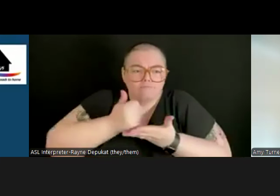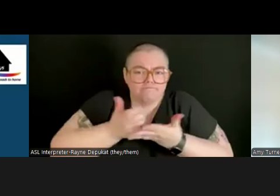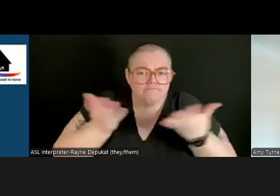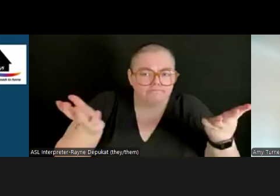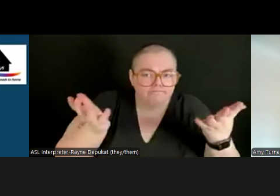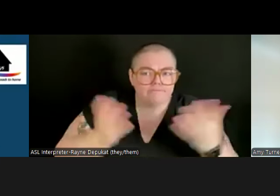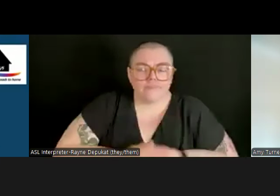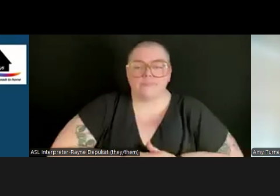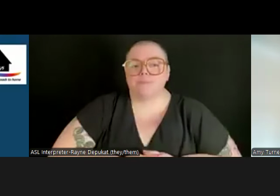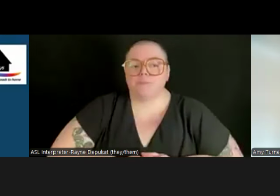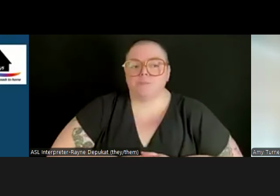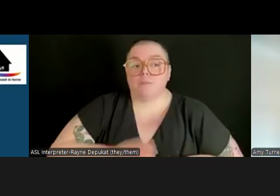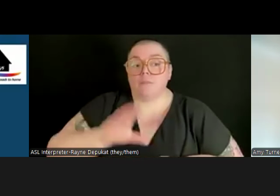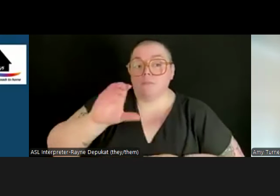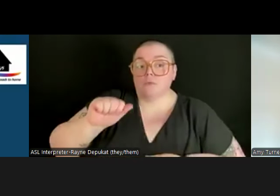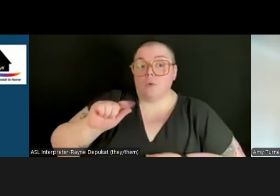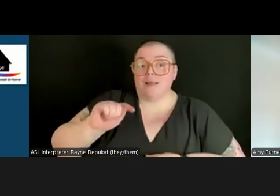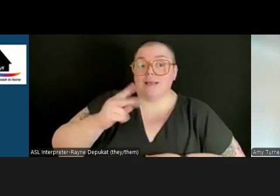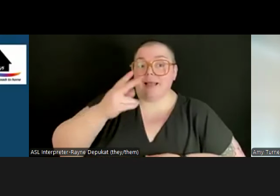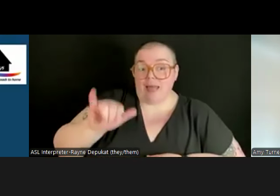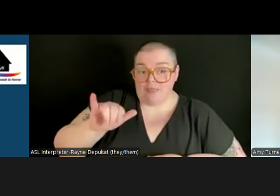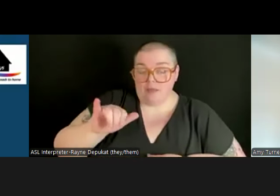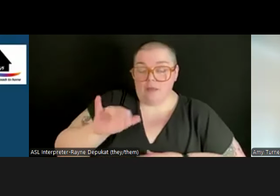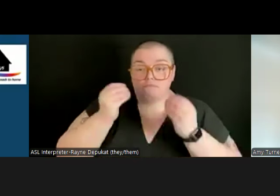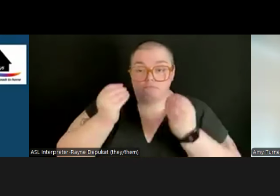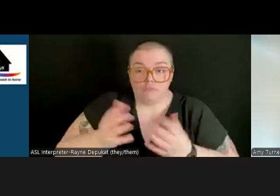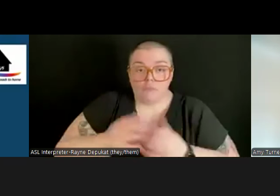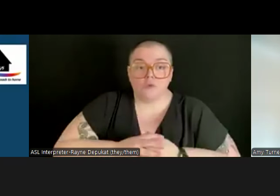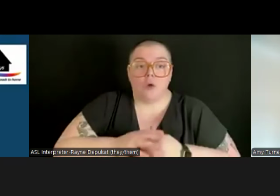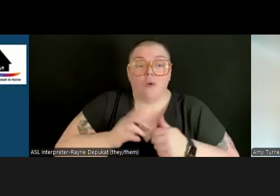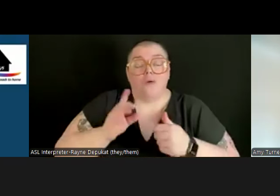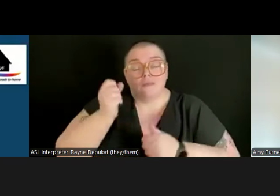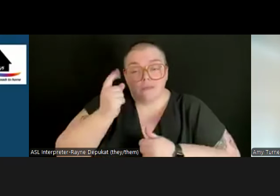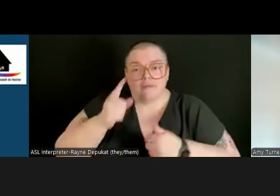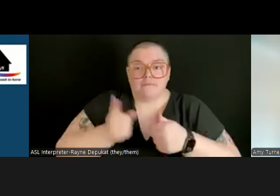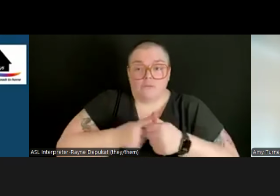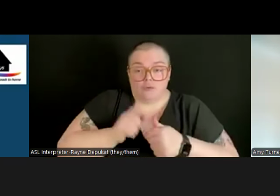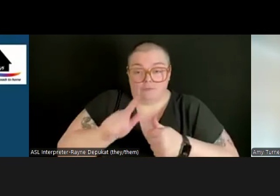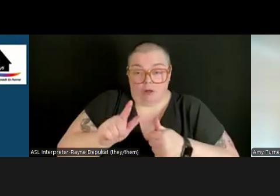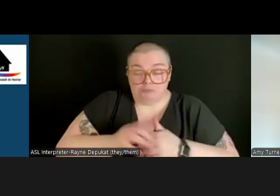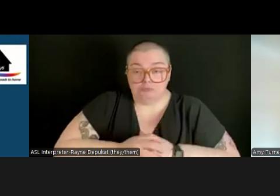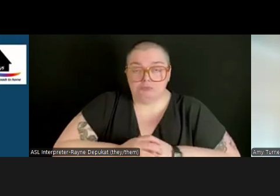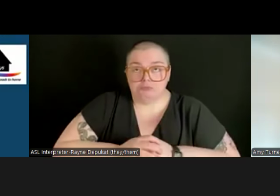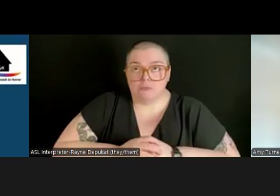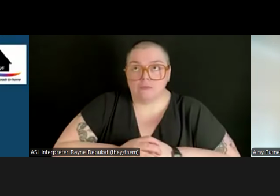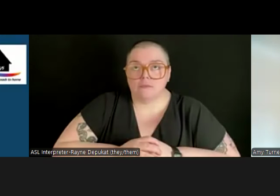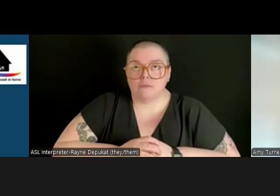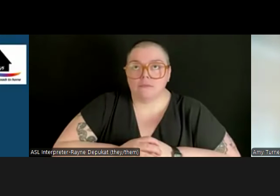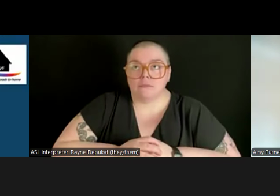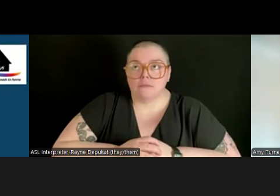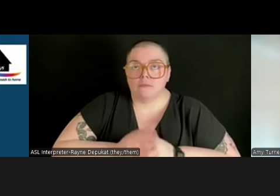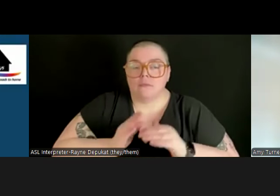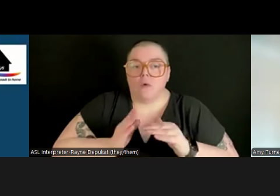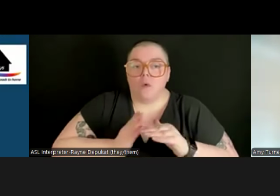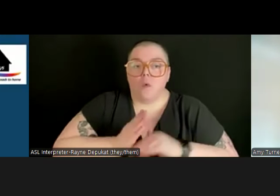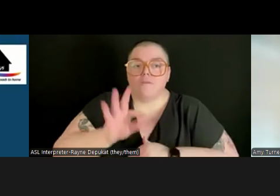Okay, first of all, over 90% of housing authorities with portable